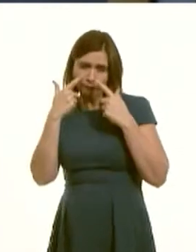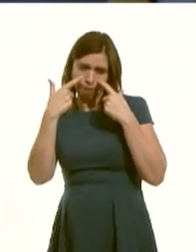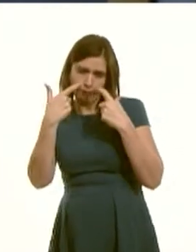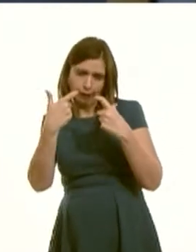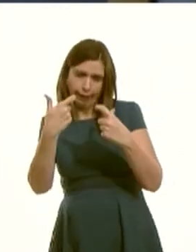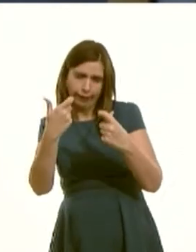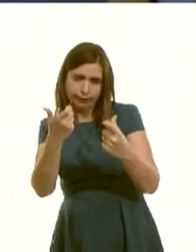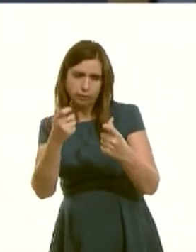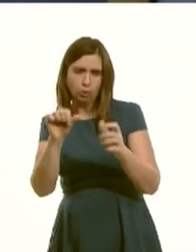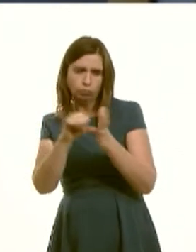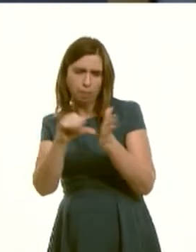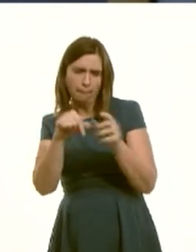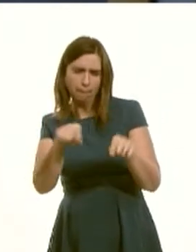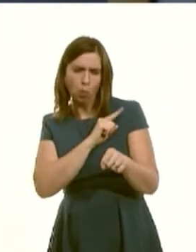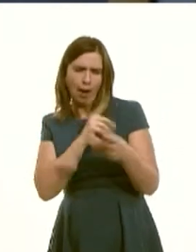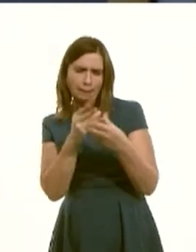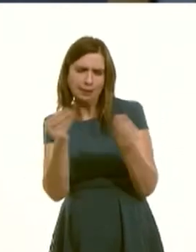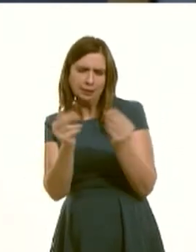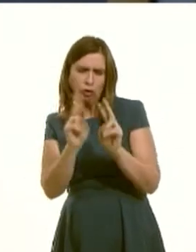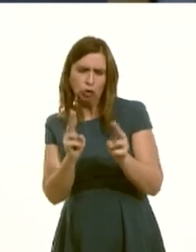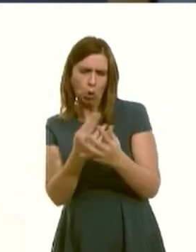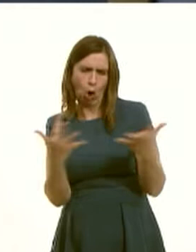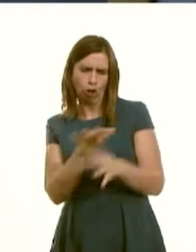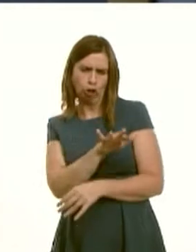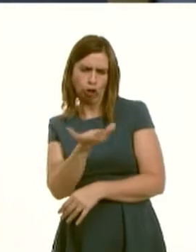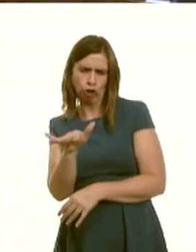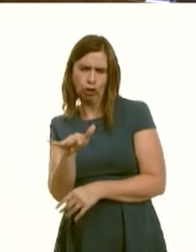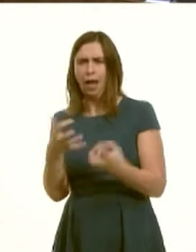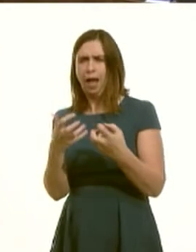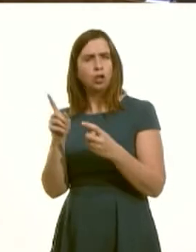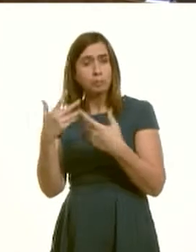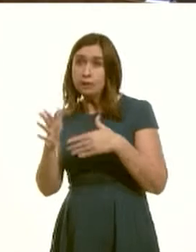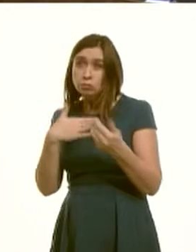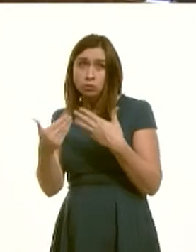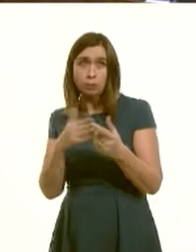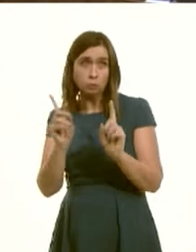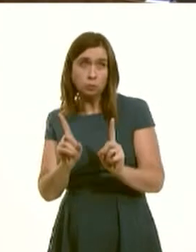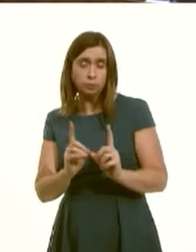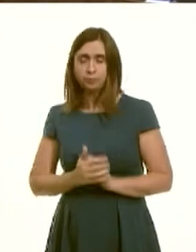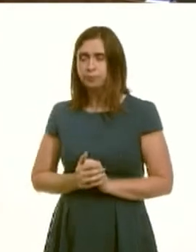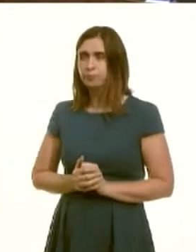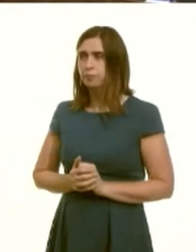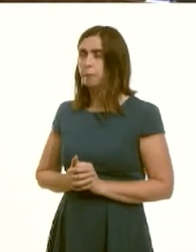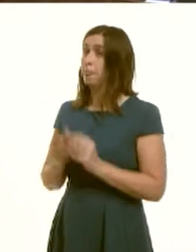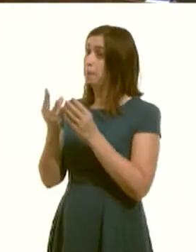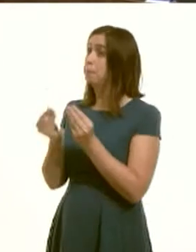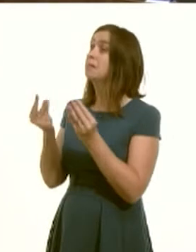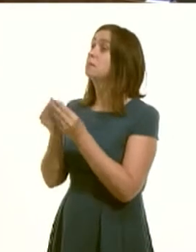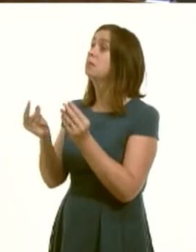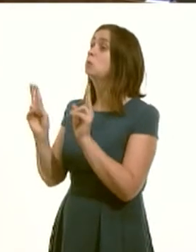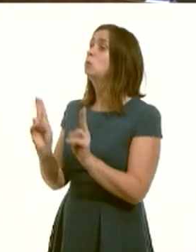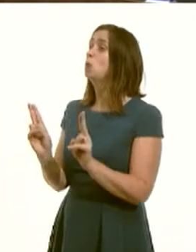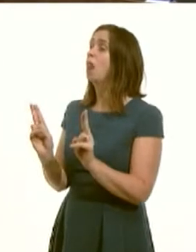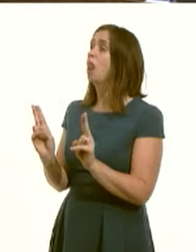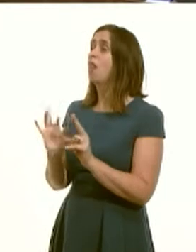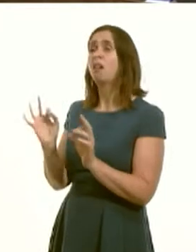causes of absenteeism in these particular communities in South Wales? Well, the reasons for absenteeism can be